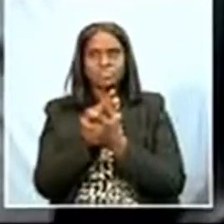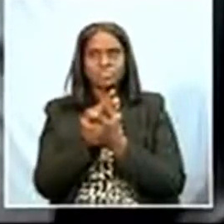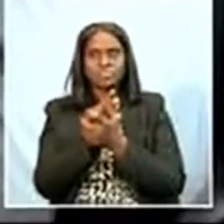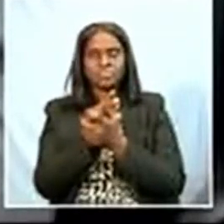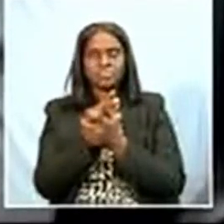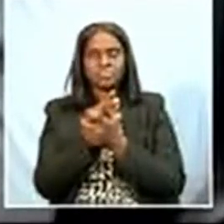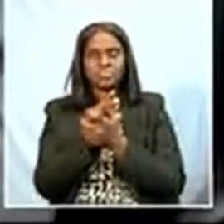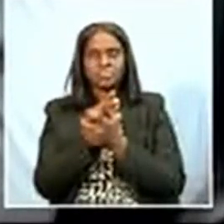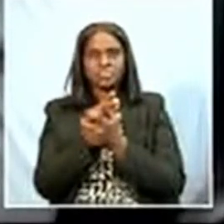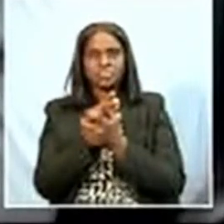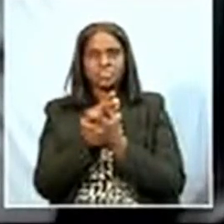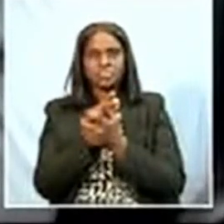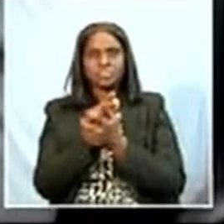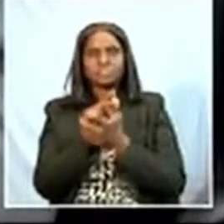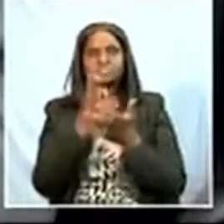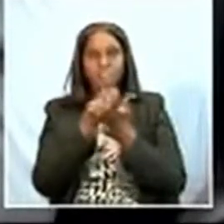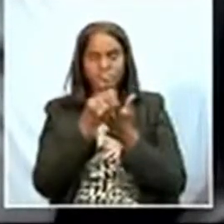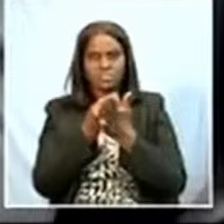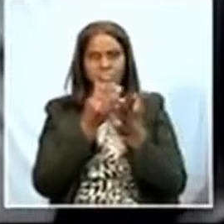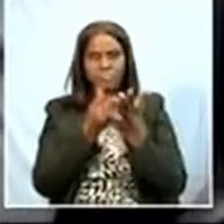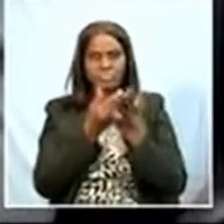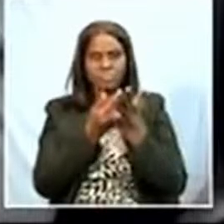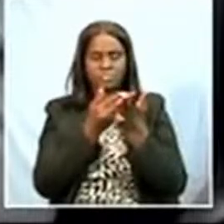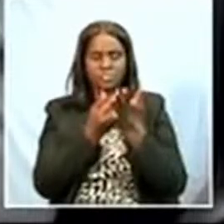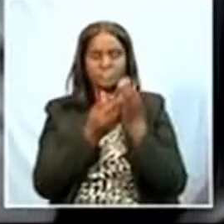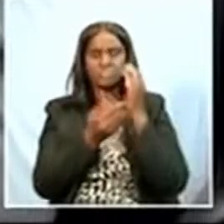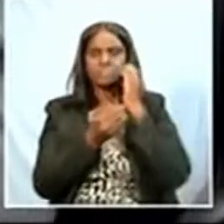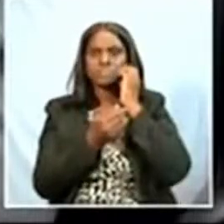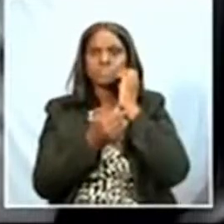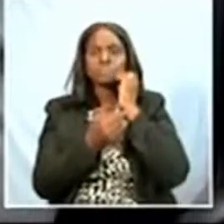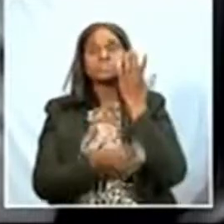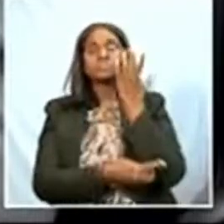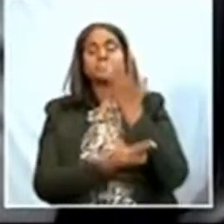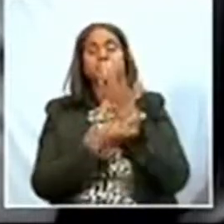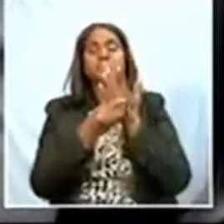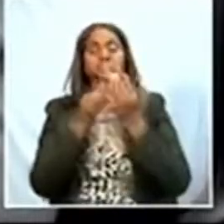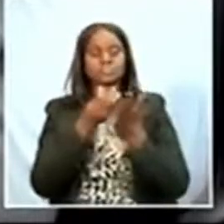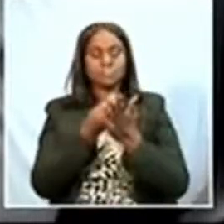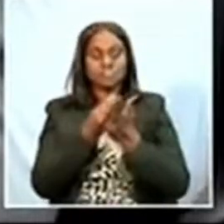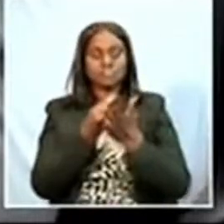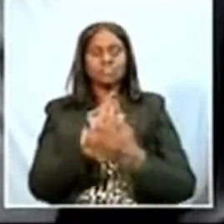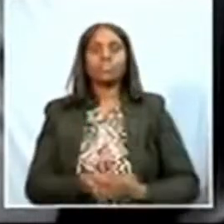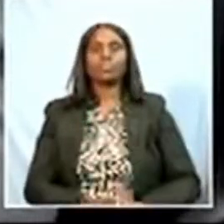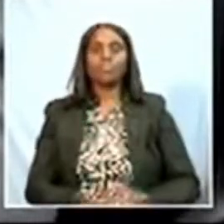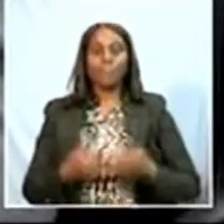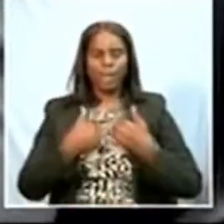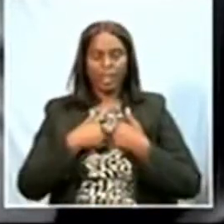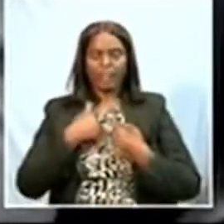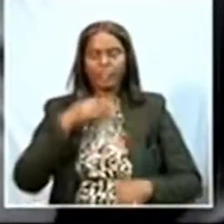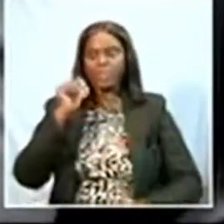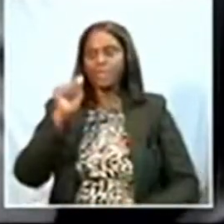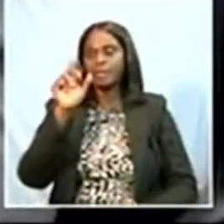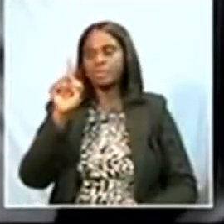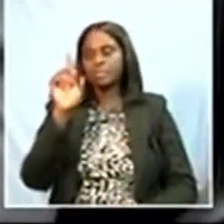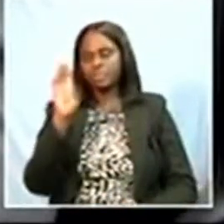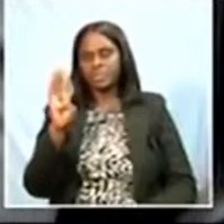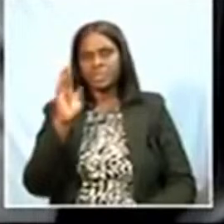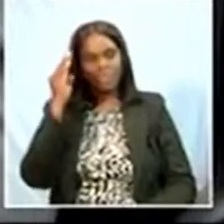is a regional fund. Sorry, regional development fund. We have the ADB.